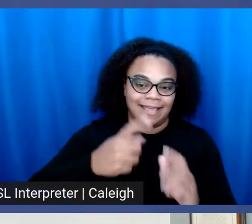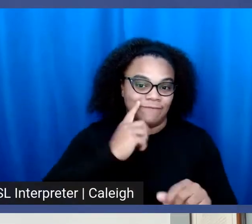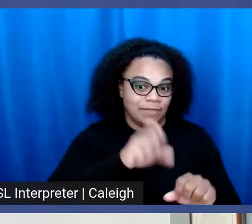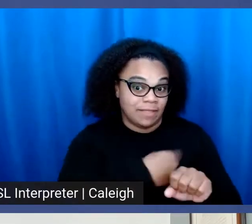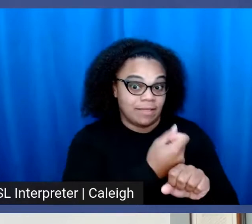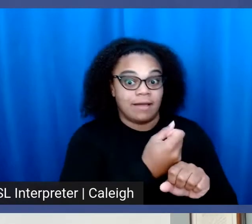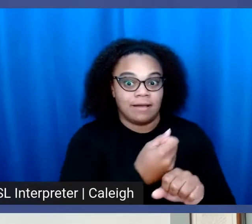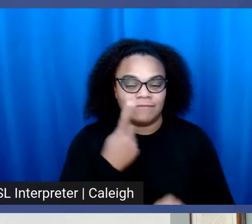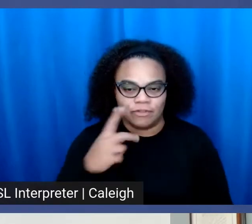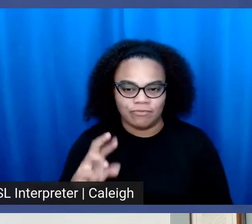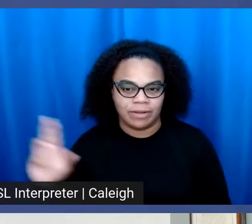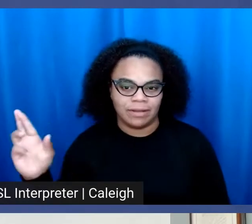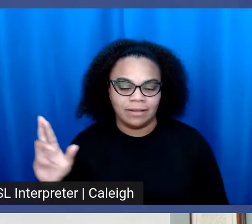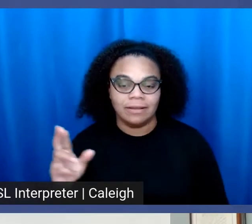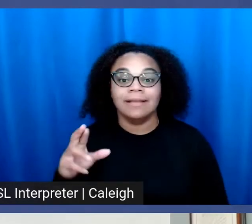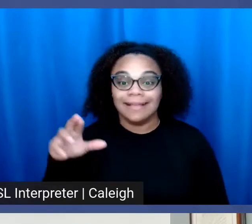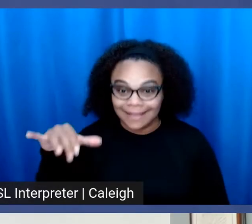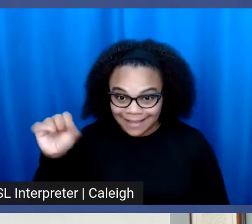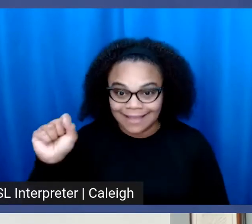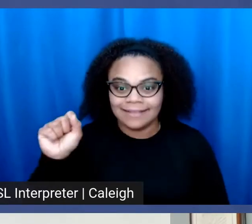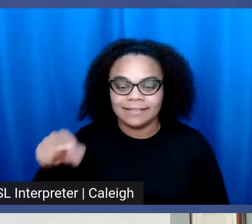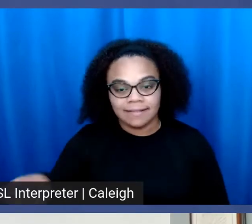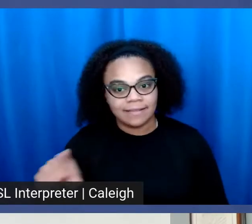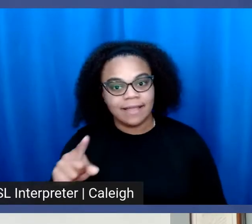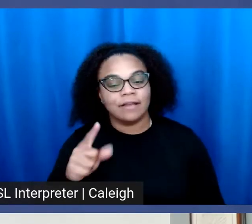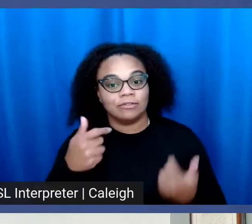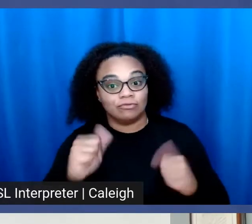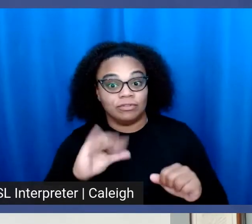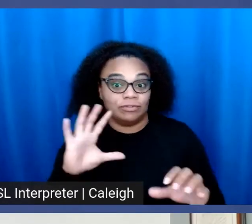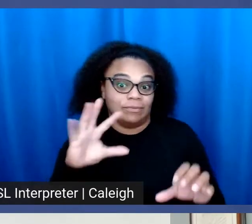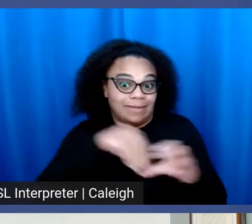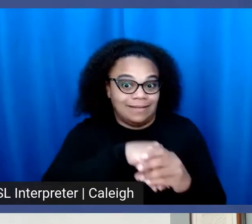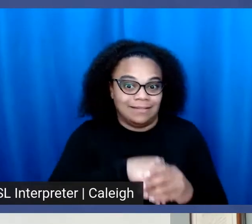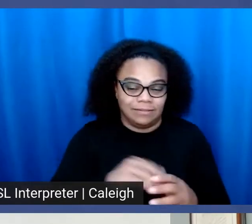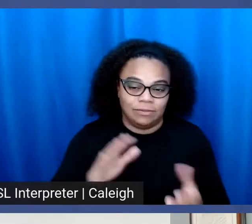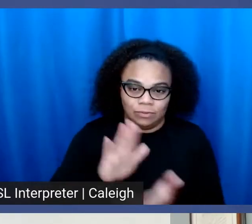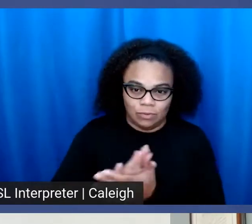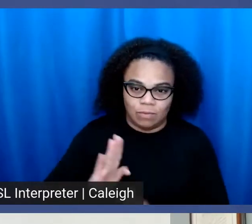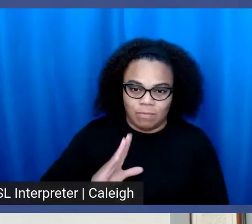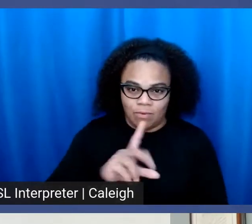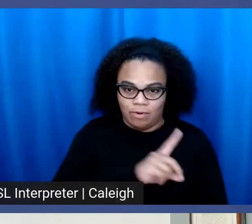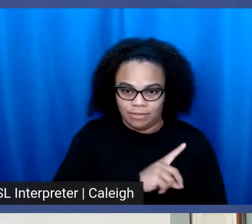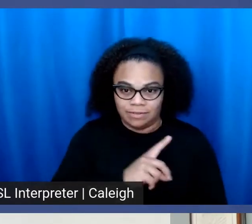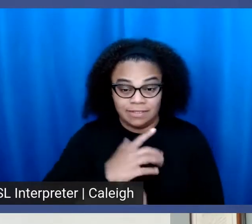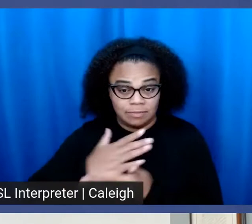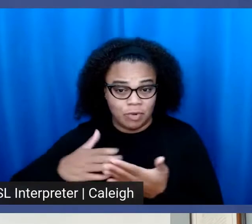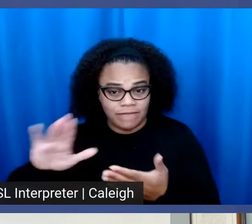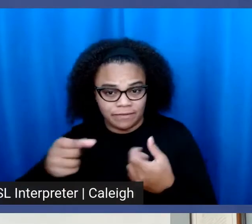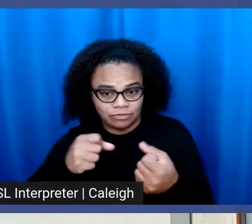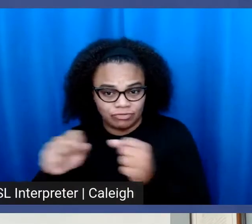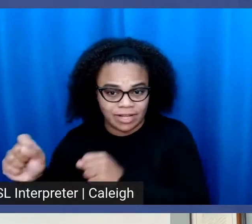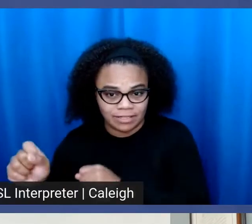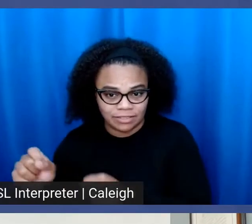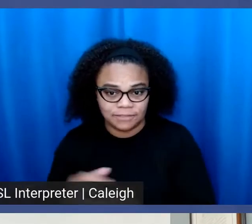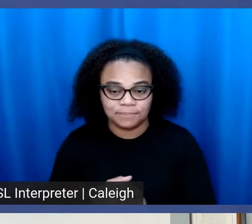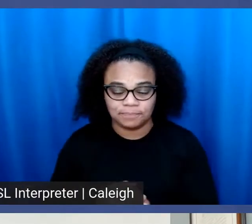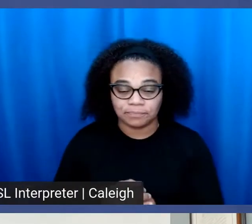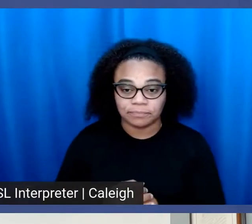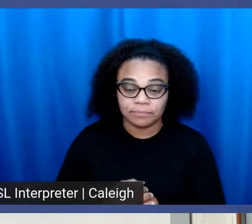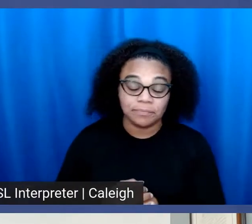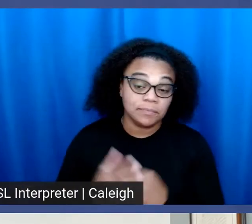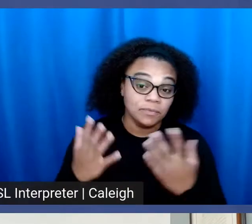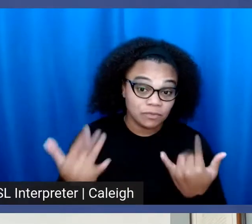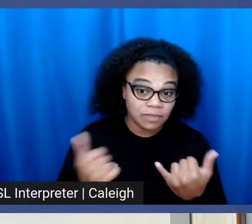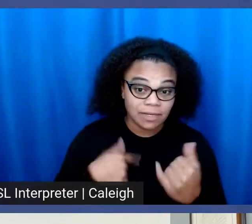going after school boards as part of their essential strategy. So as I said, I'm not